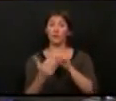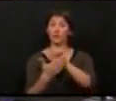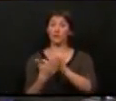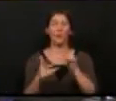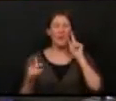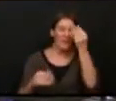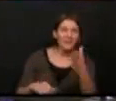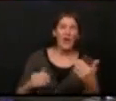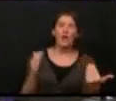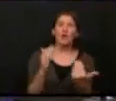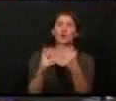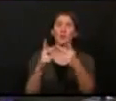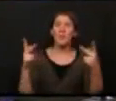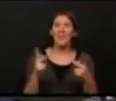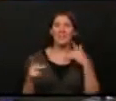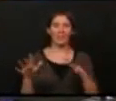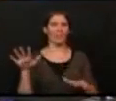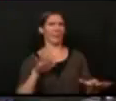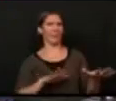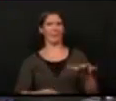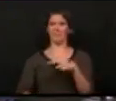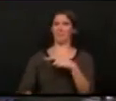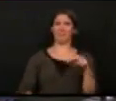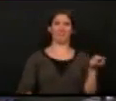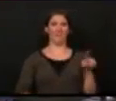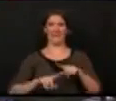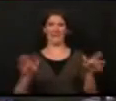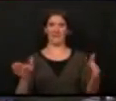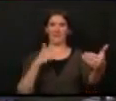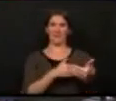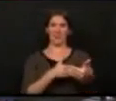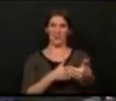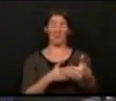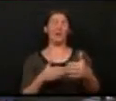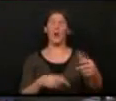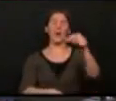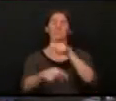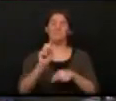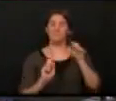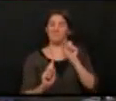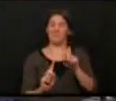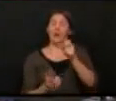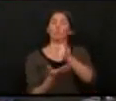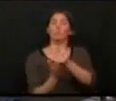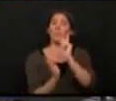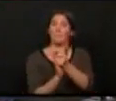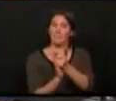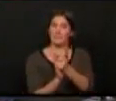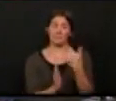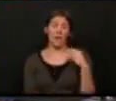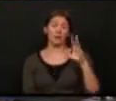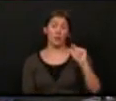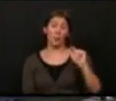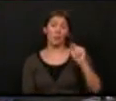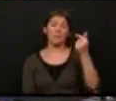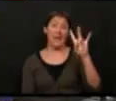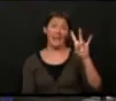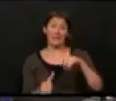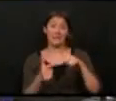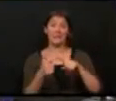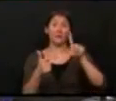space here today, which is sort of disorienting, is to approve the minutes from October 17, October 20,